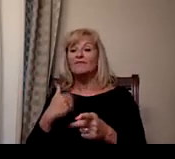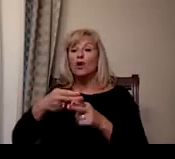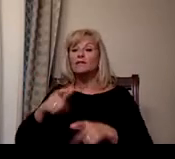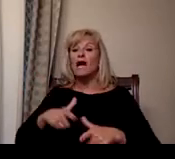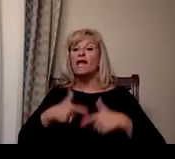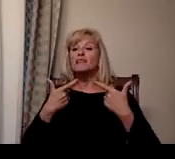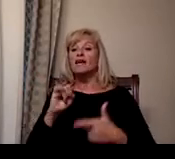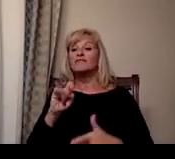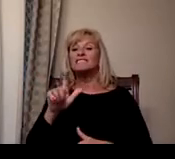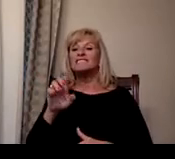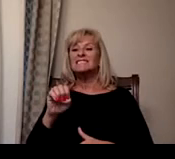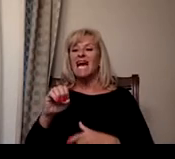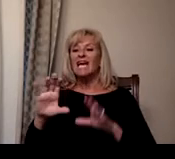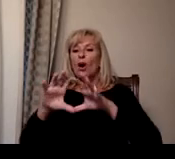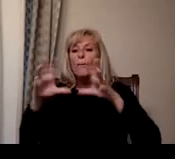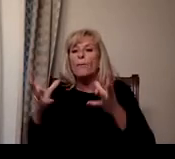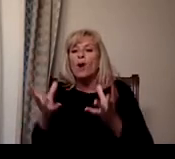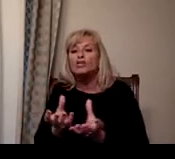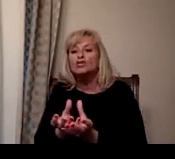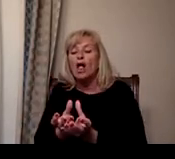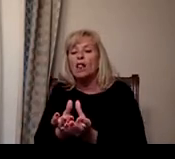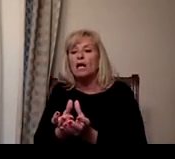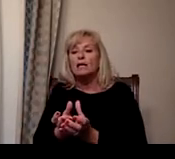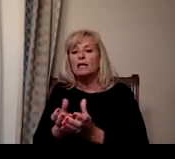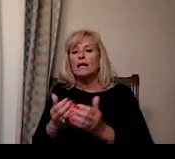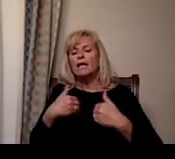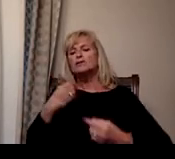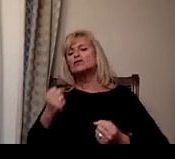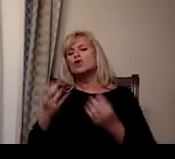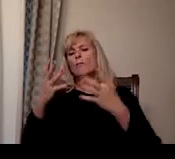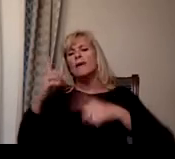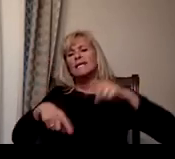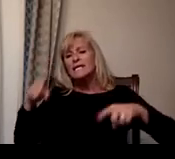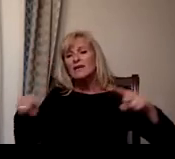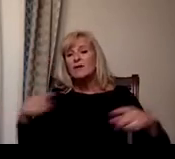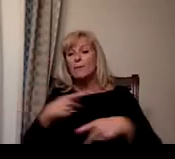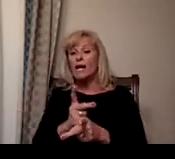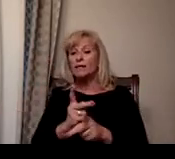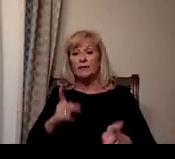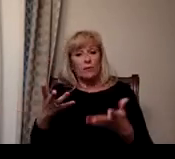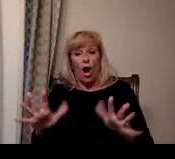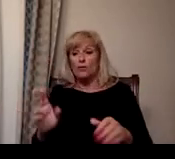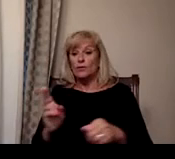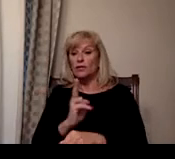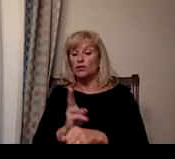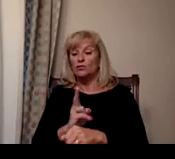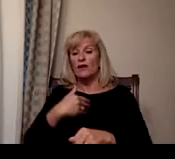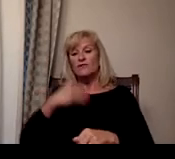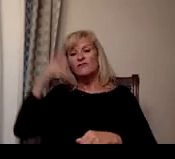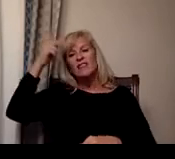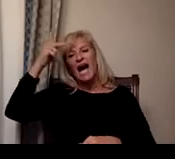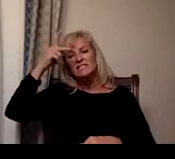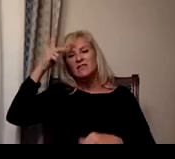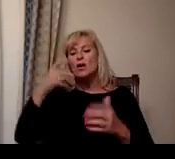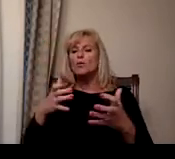package, which includes so many different products that people already use. And again, our philosophy is we want to make it